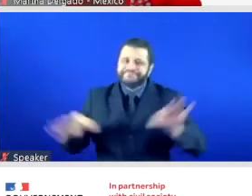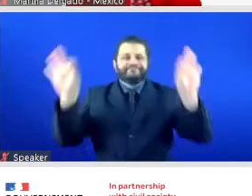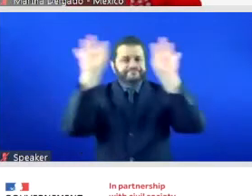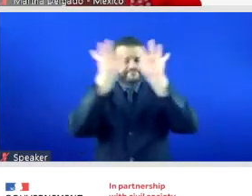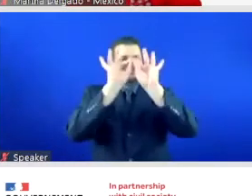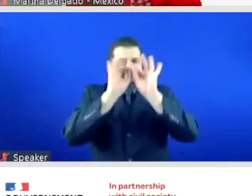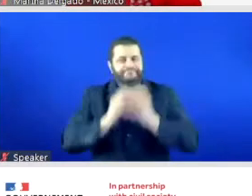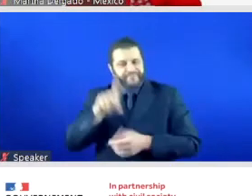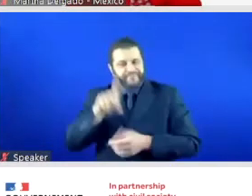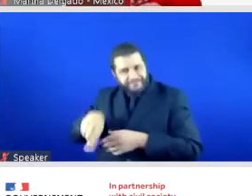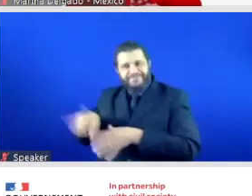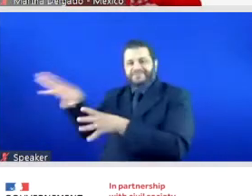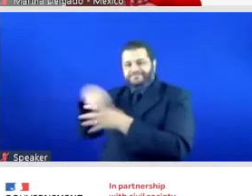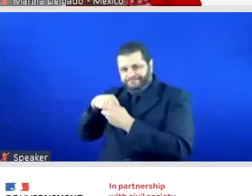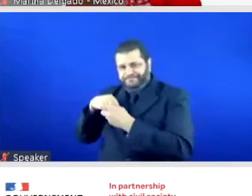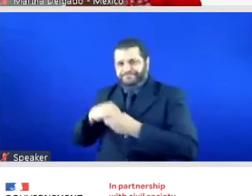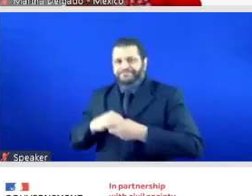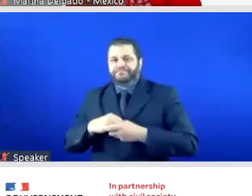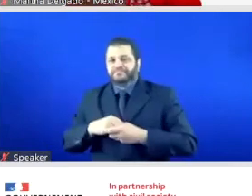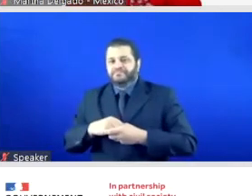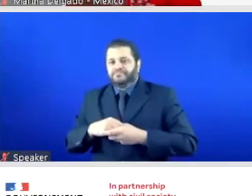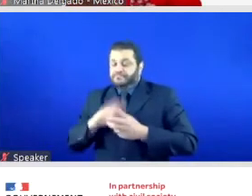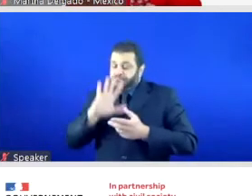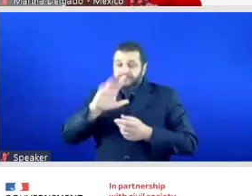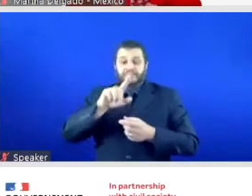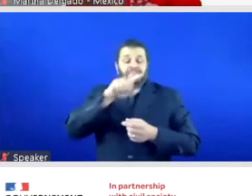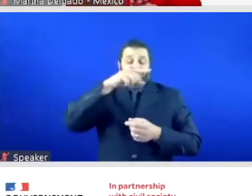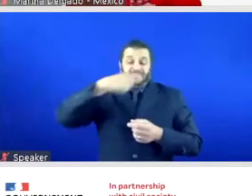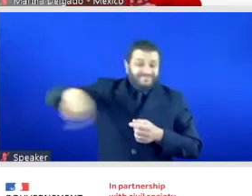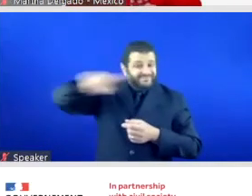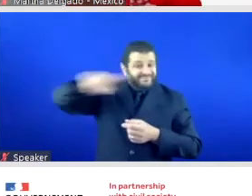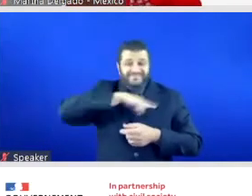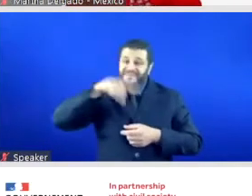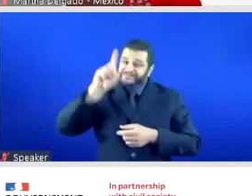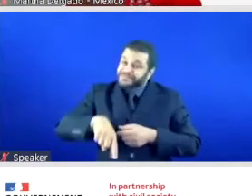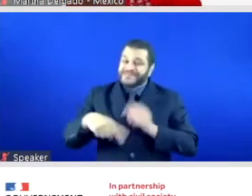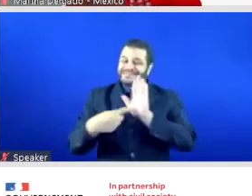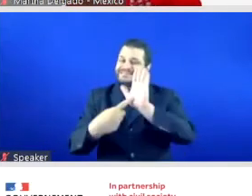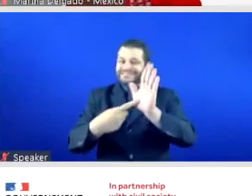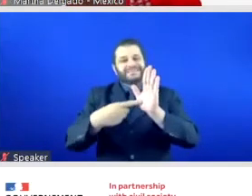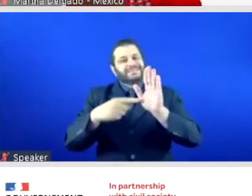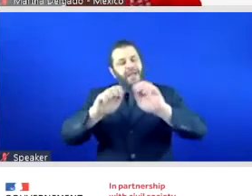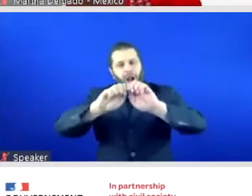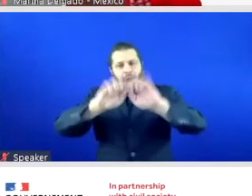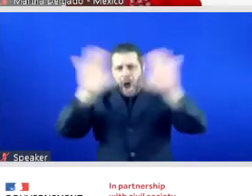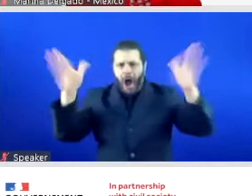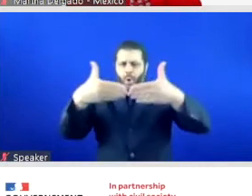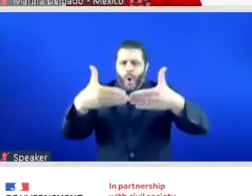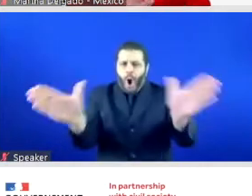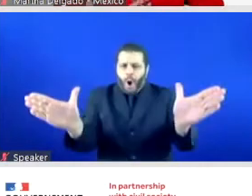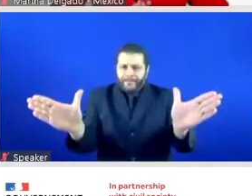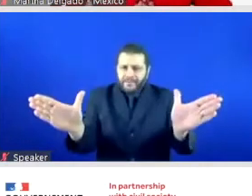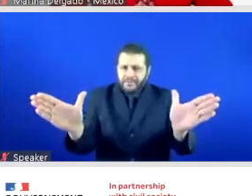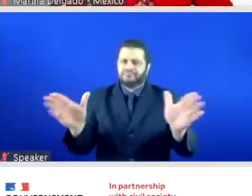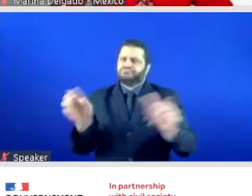greenwash your activities or your progress. And it's in saying the truth that you then begin to say, these are our shortcomings. This is